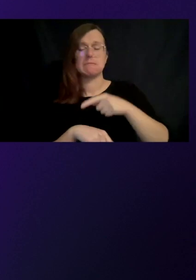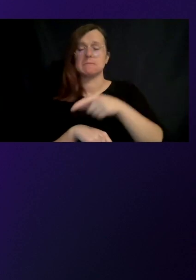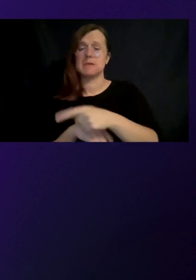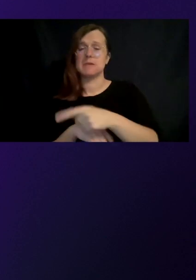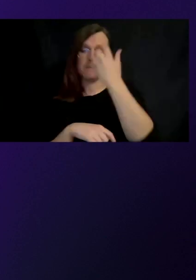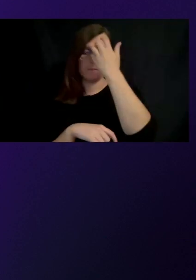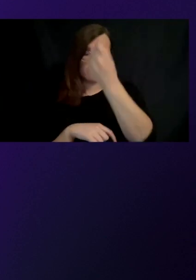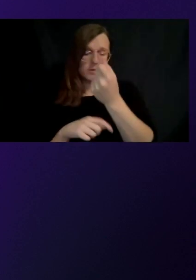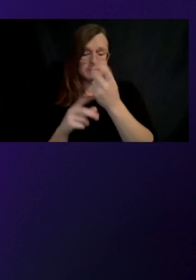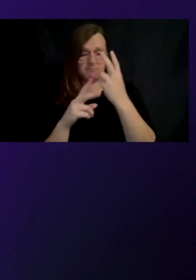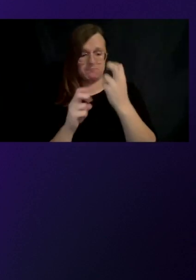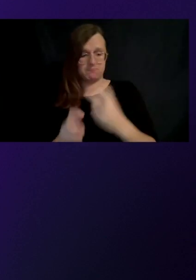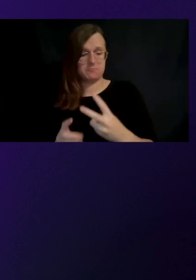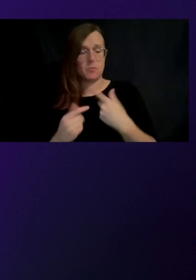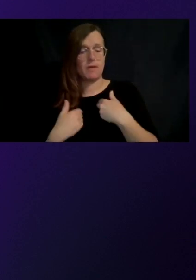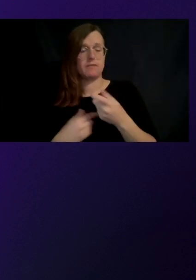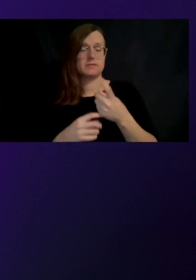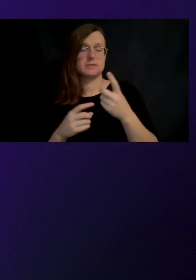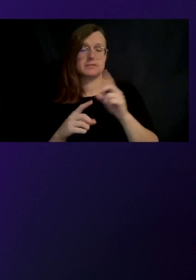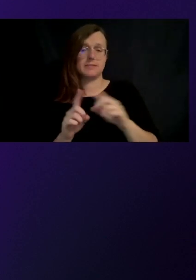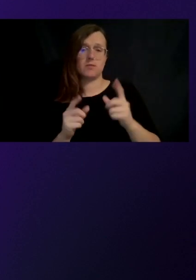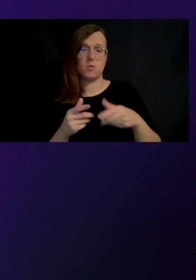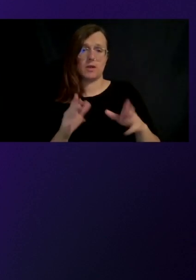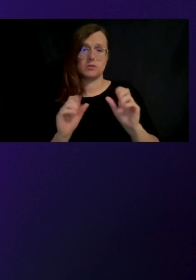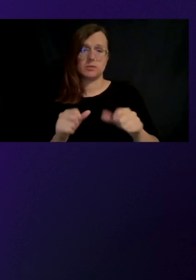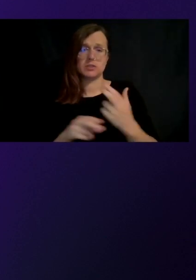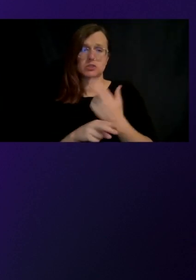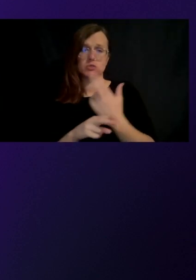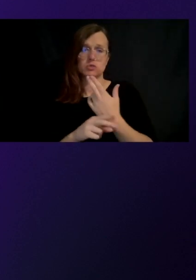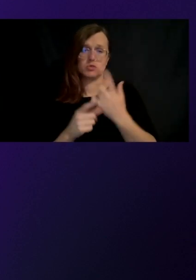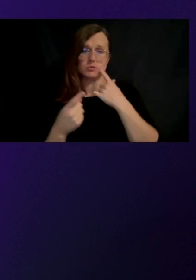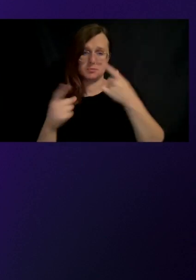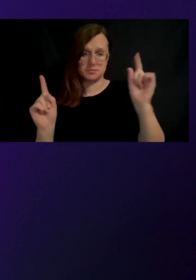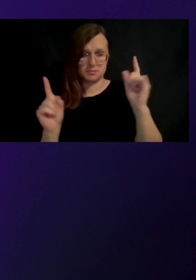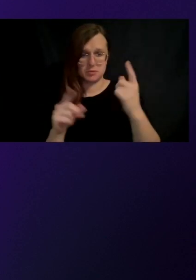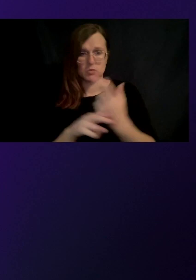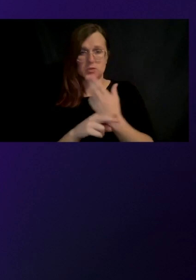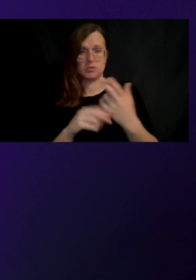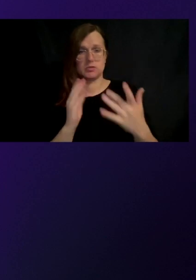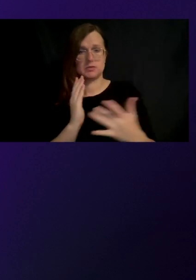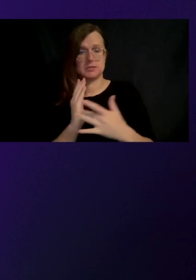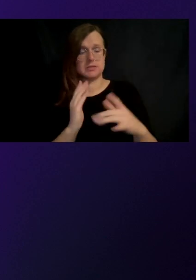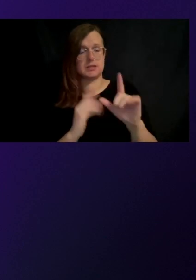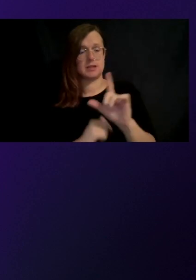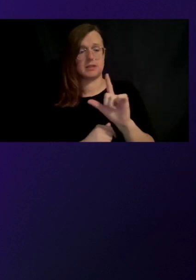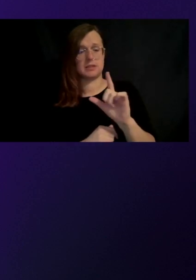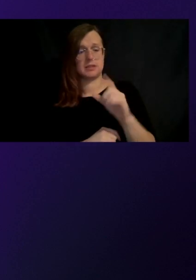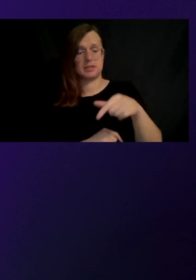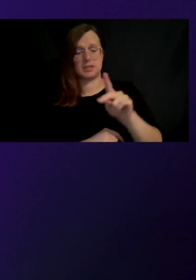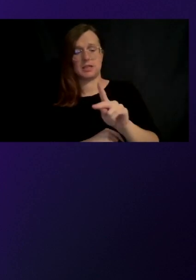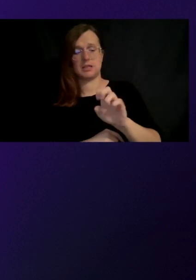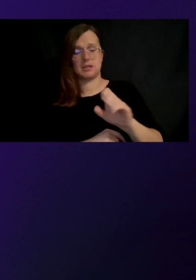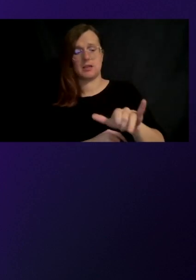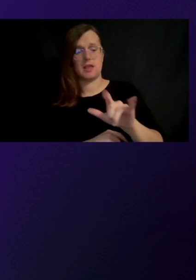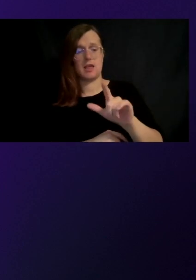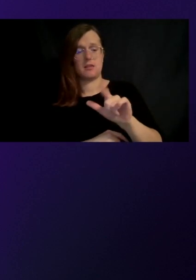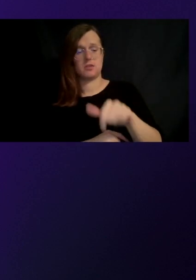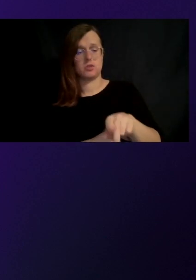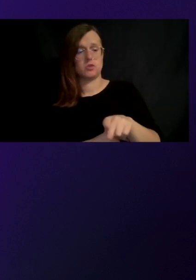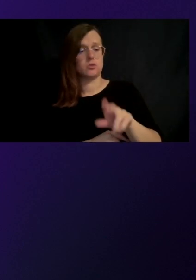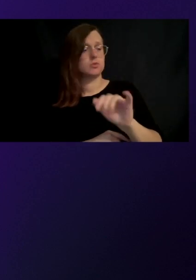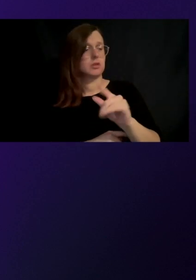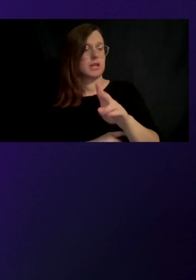different ways that we can deal with this effectively. So we use techniques such as key value caching, quantization, and also memory